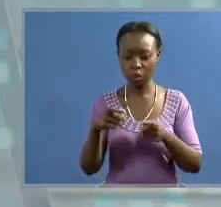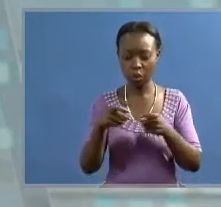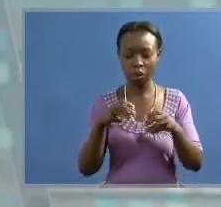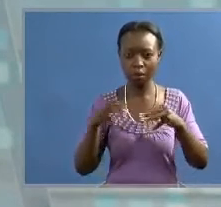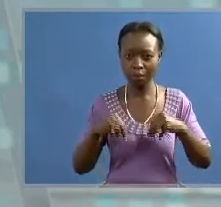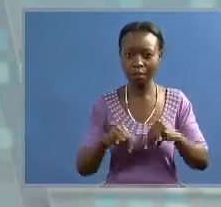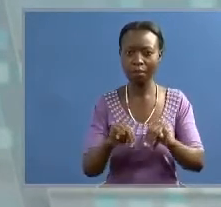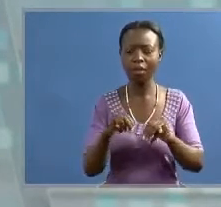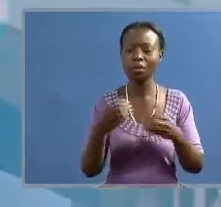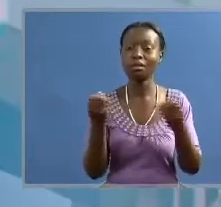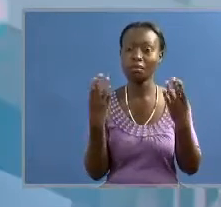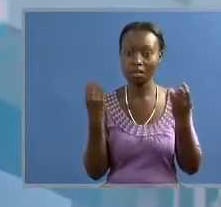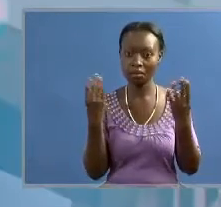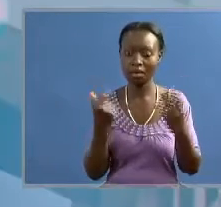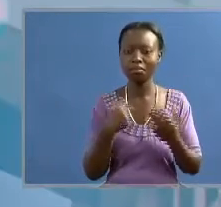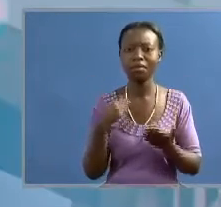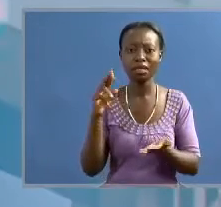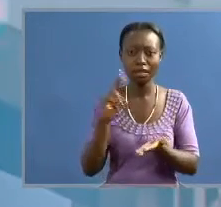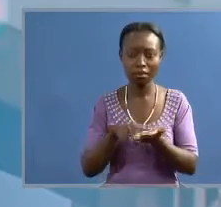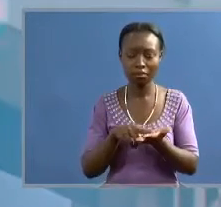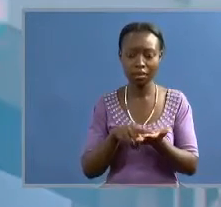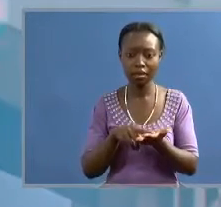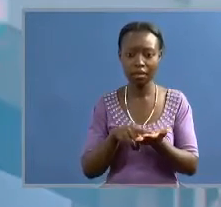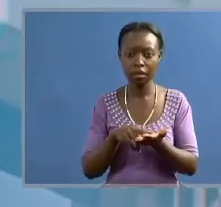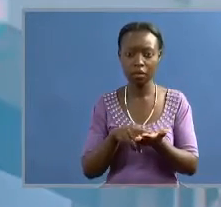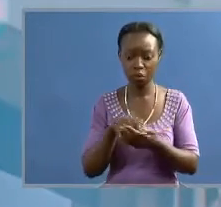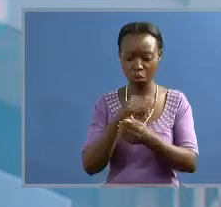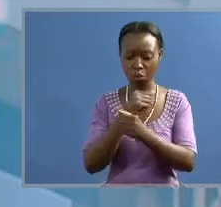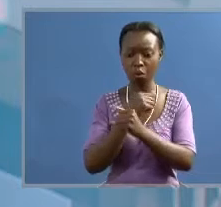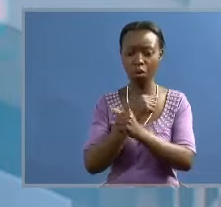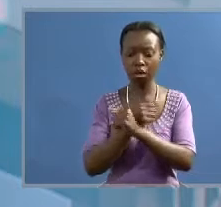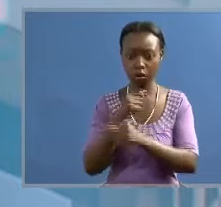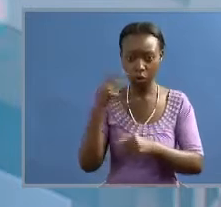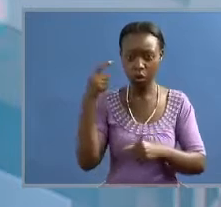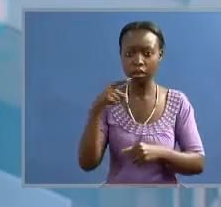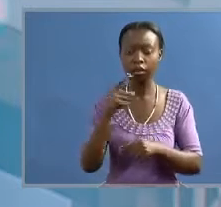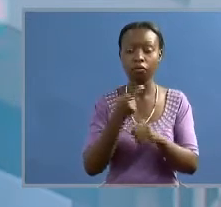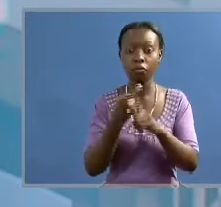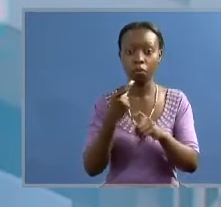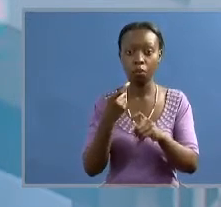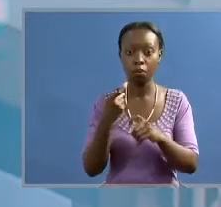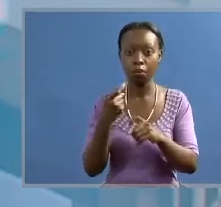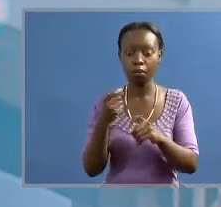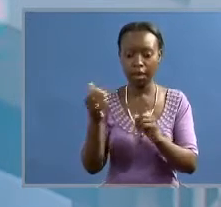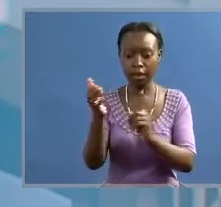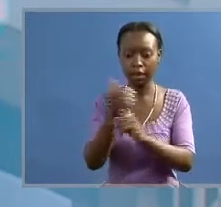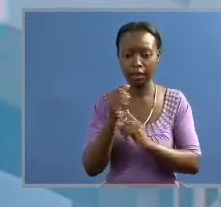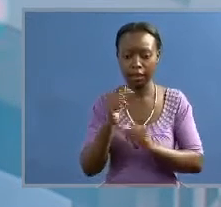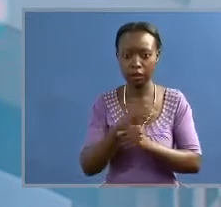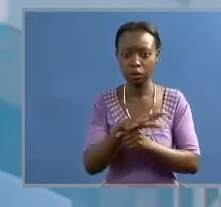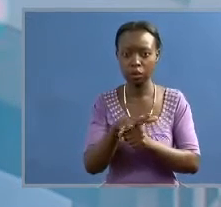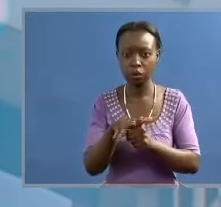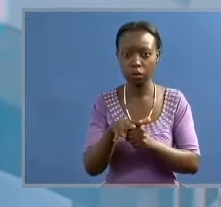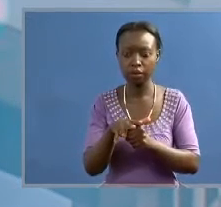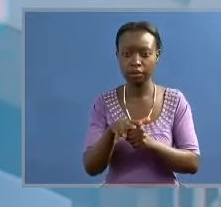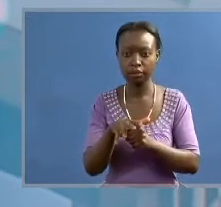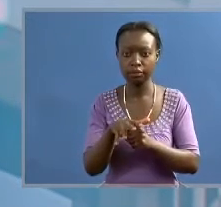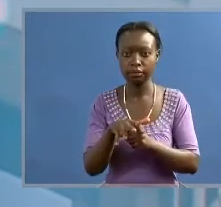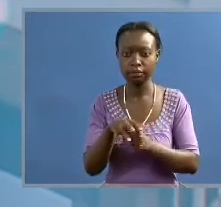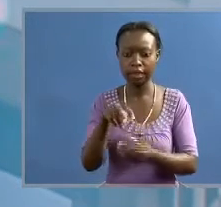repeat. Now, to protect yourself from getting coronavirus, maintain the social